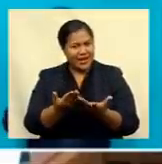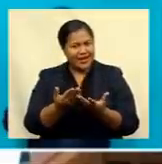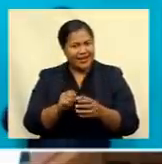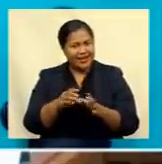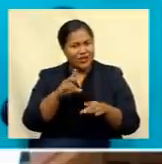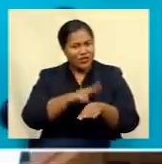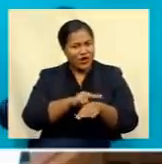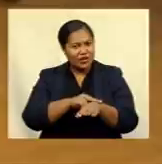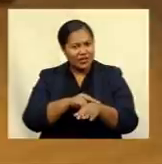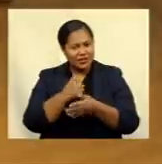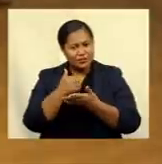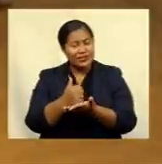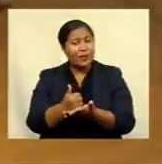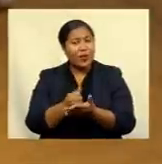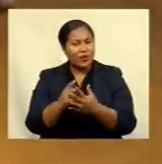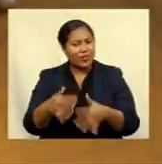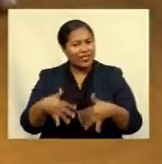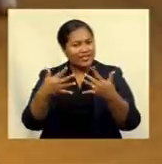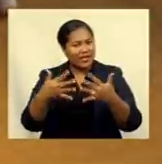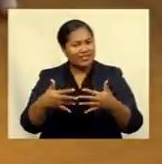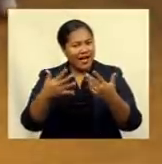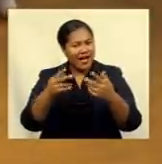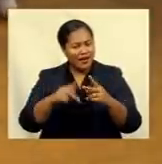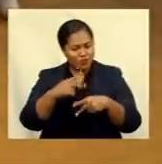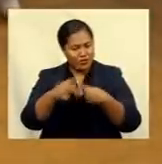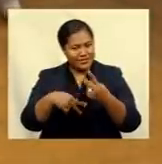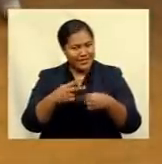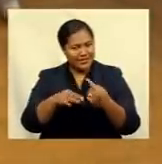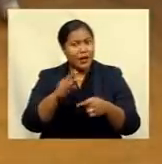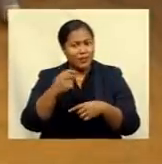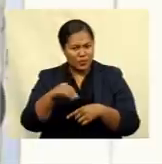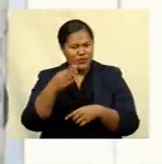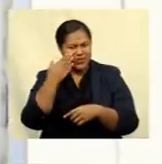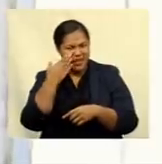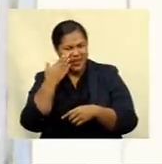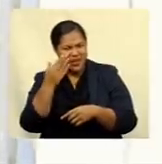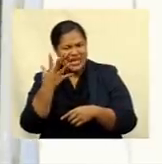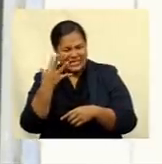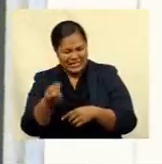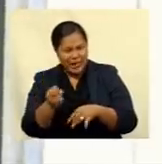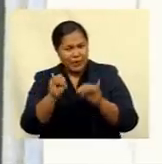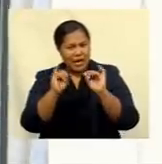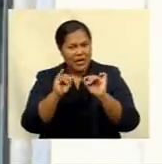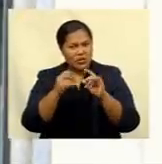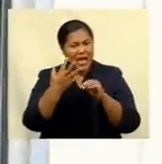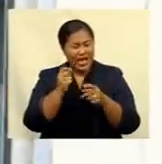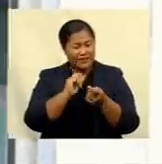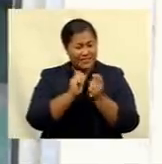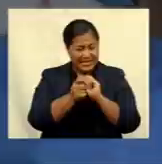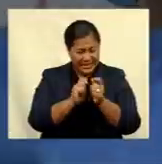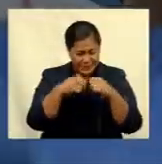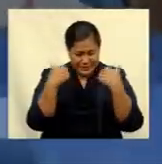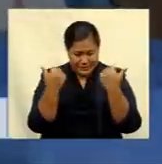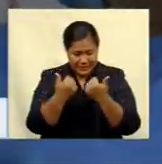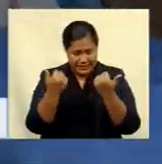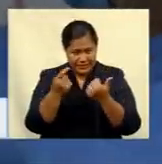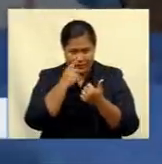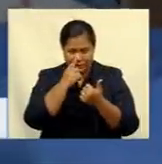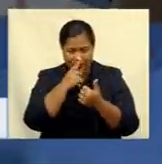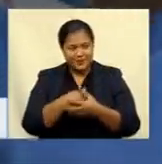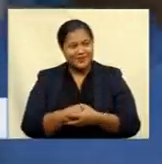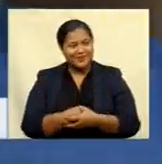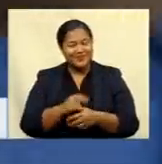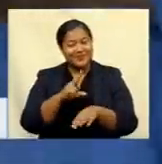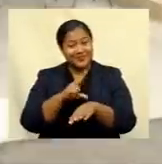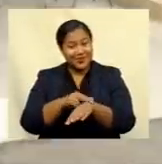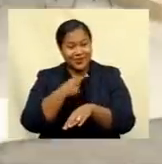backhand data processing. As you may be aware, we've had some issues where we are testing so many people. Dr.